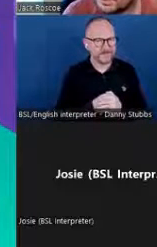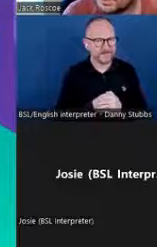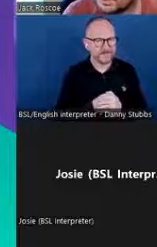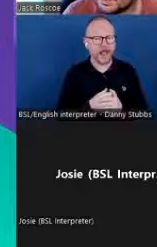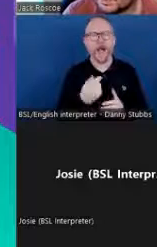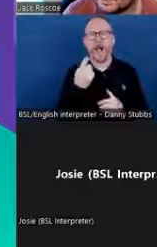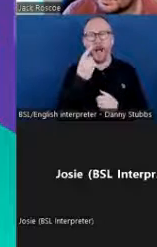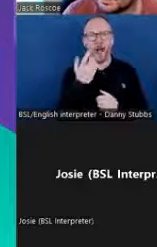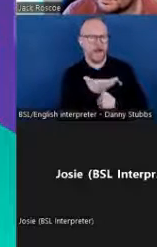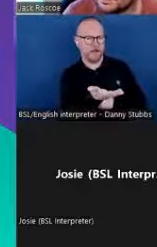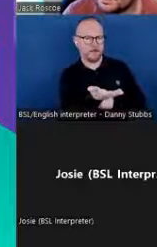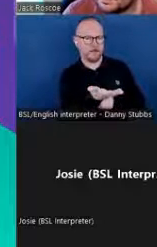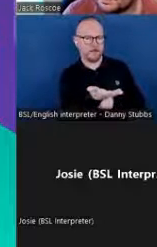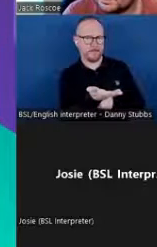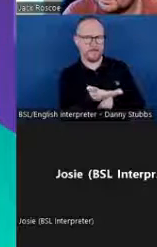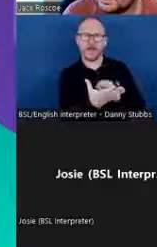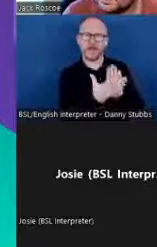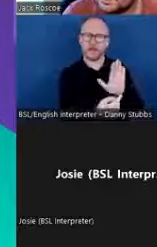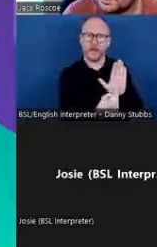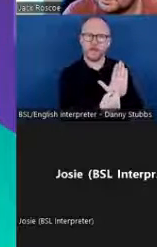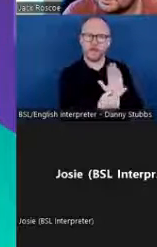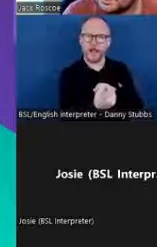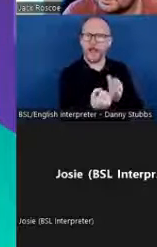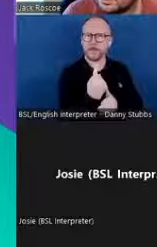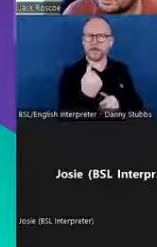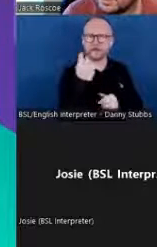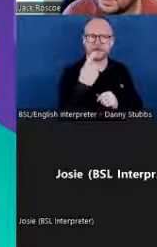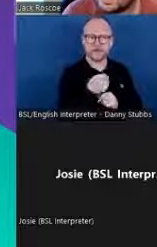Okay, you can see one. That's fine.